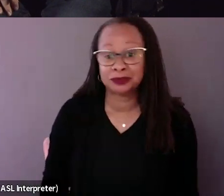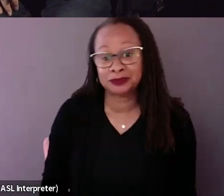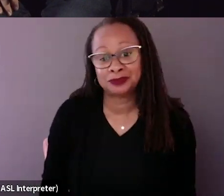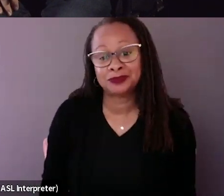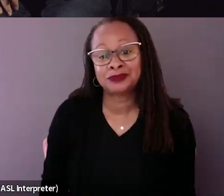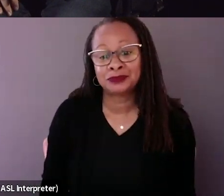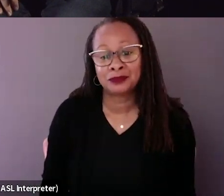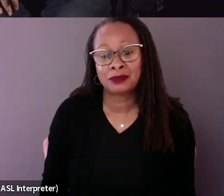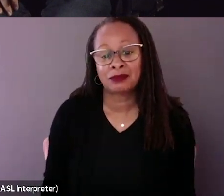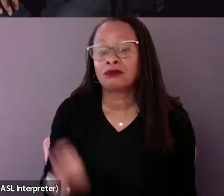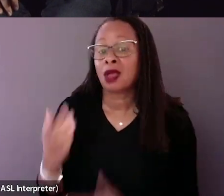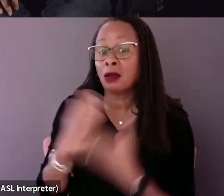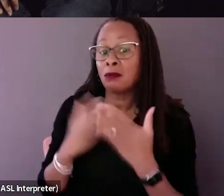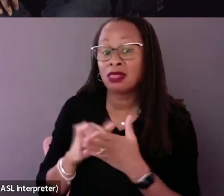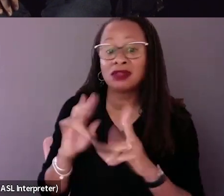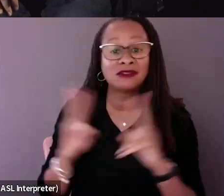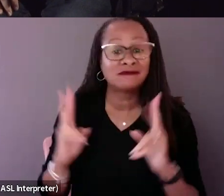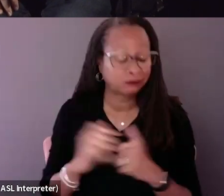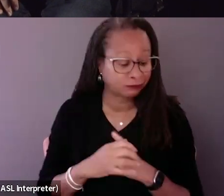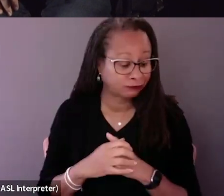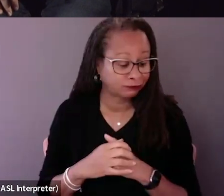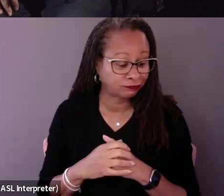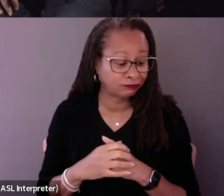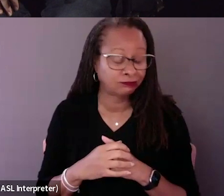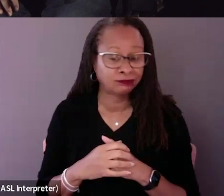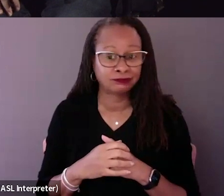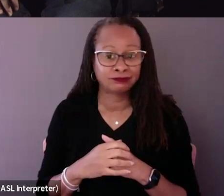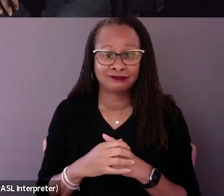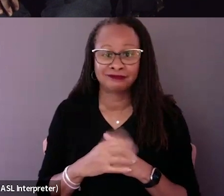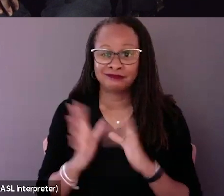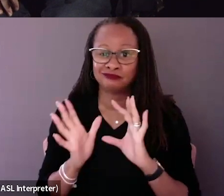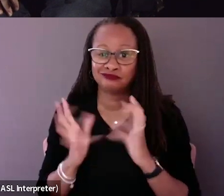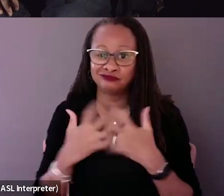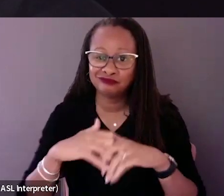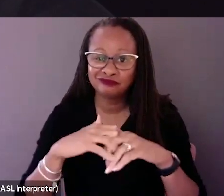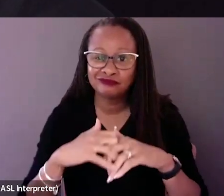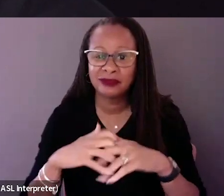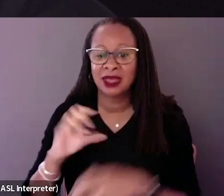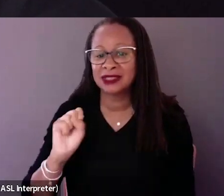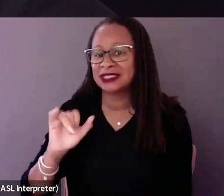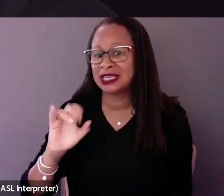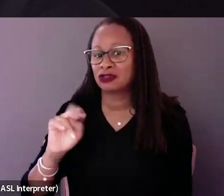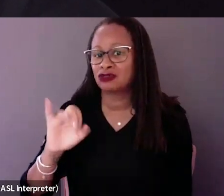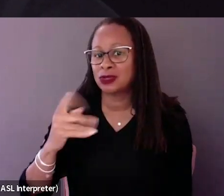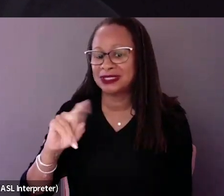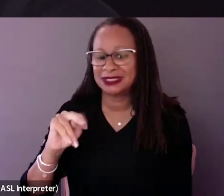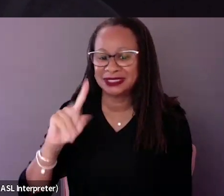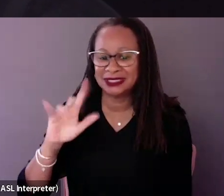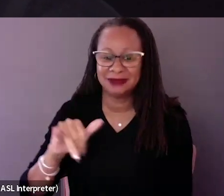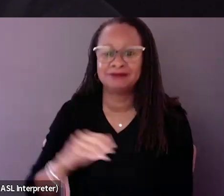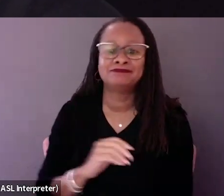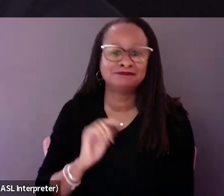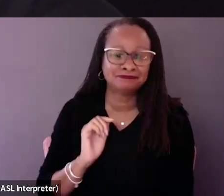there's a part that is very much synchronicity at work. I do feel that,